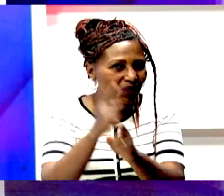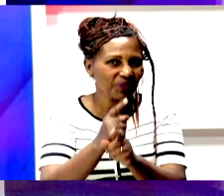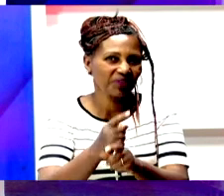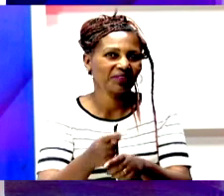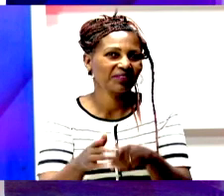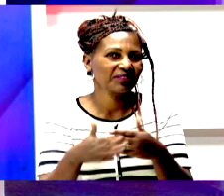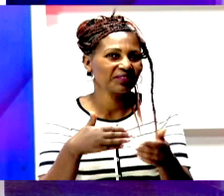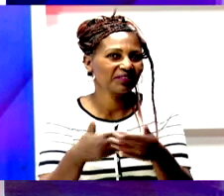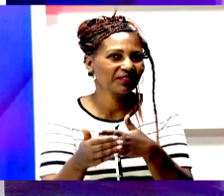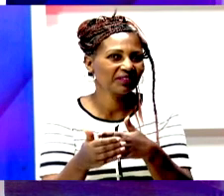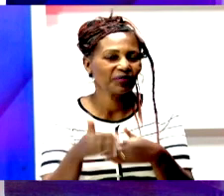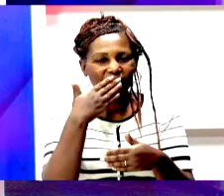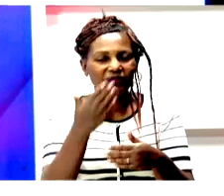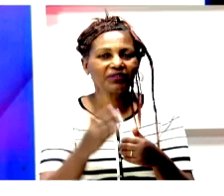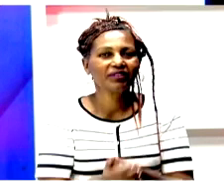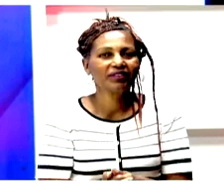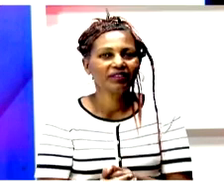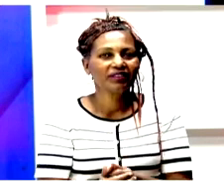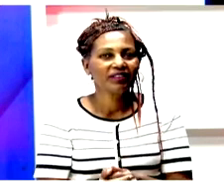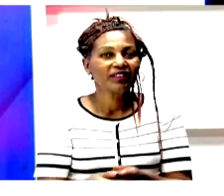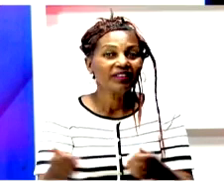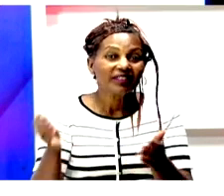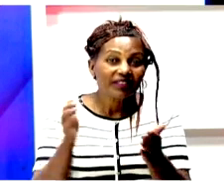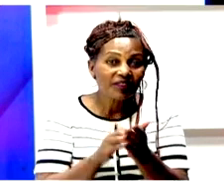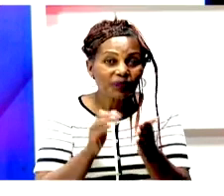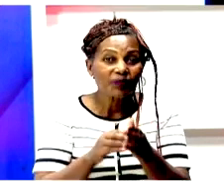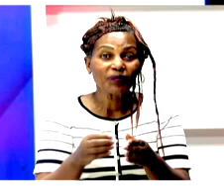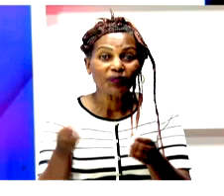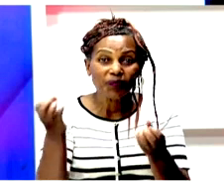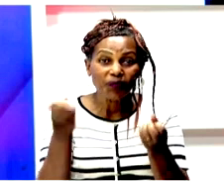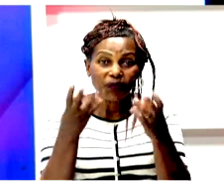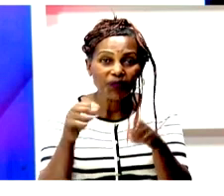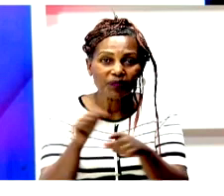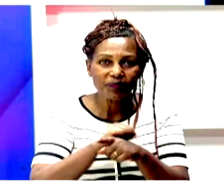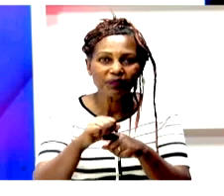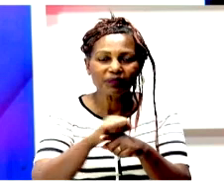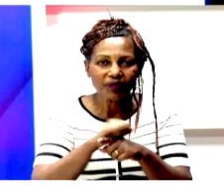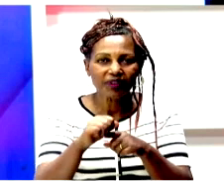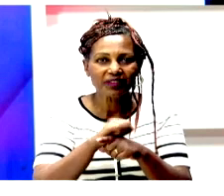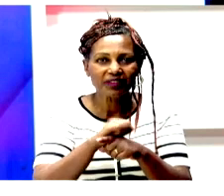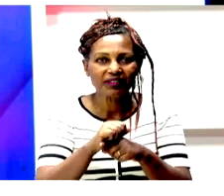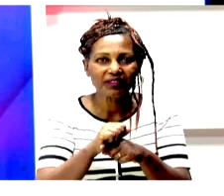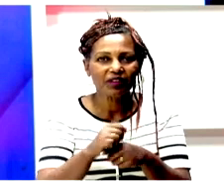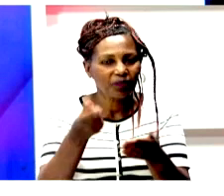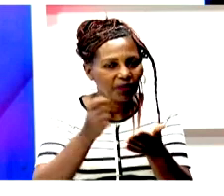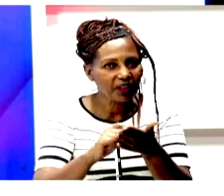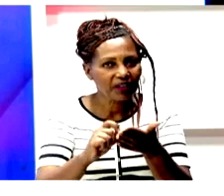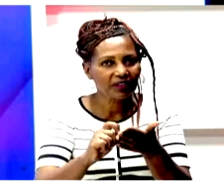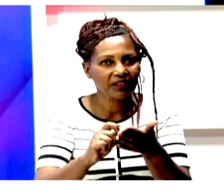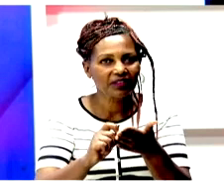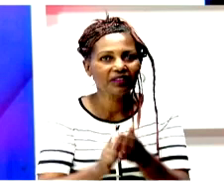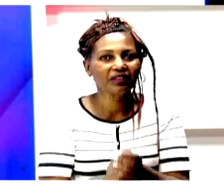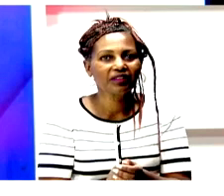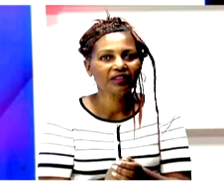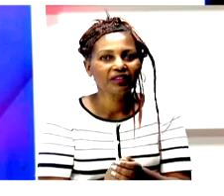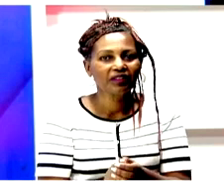Now let us practice and produce more examples, orally and by writing. Rewrite